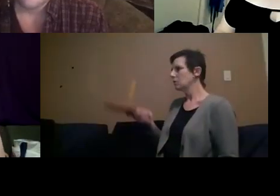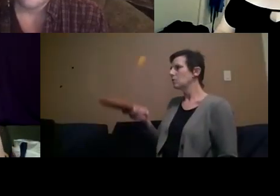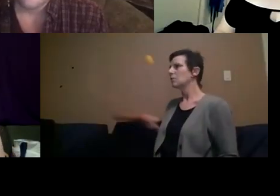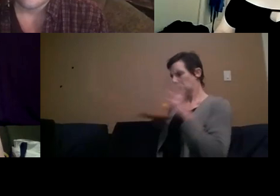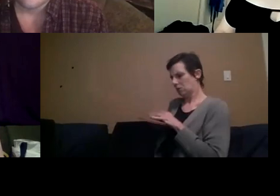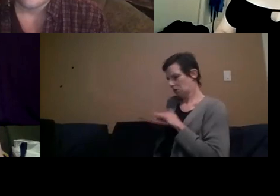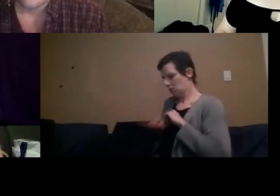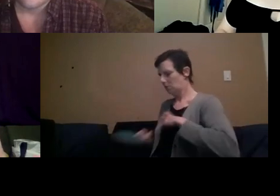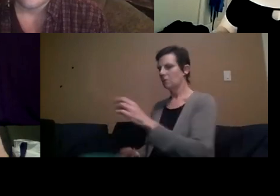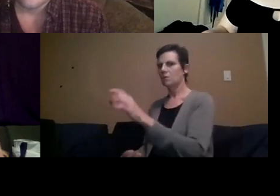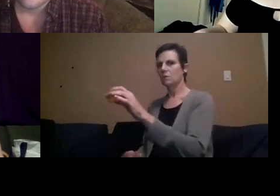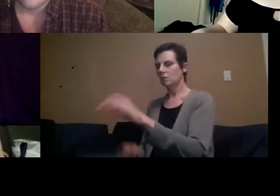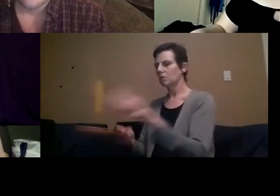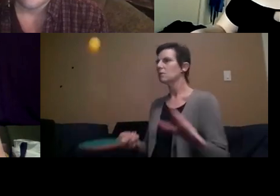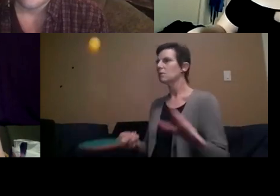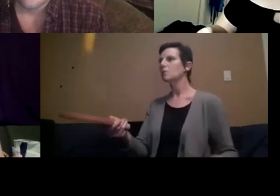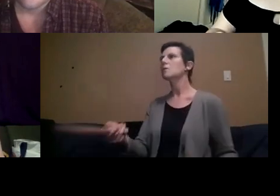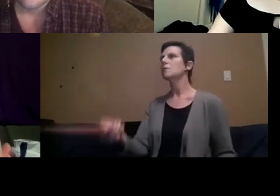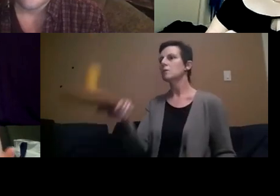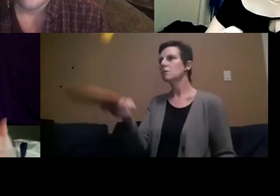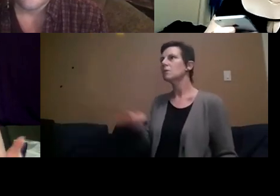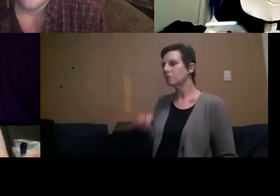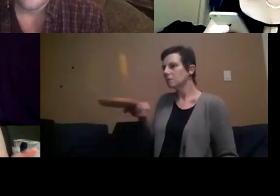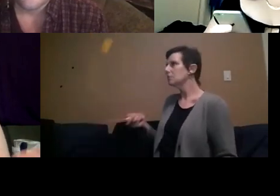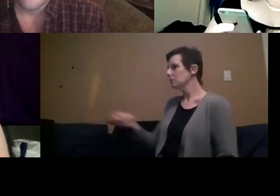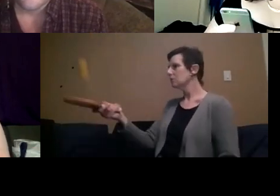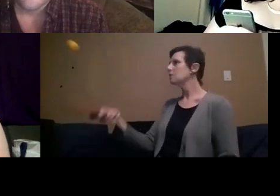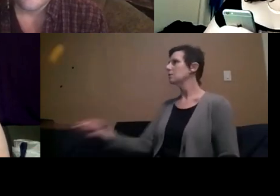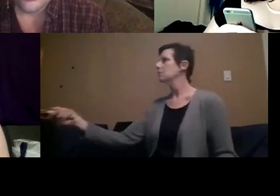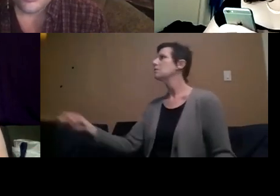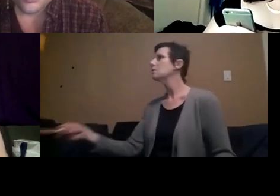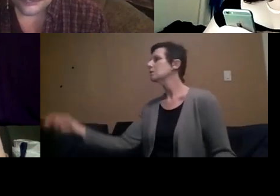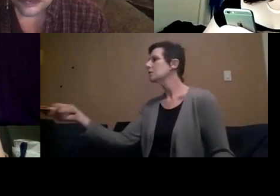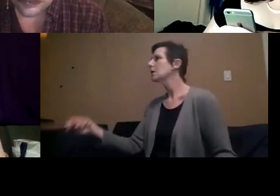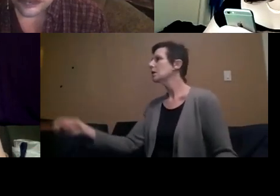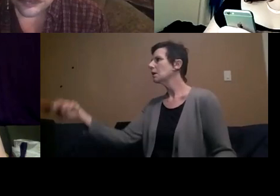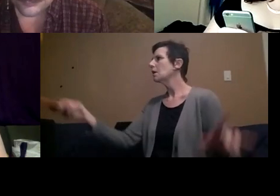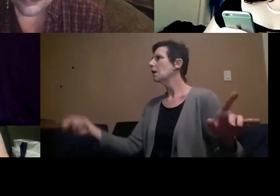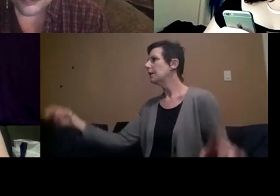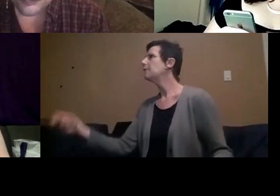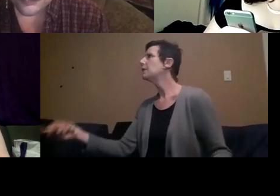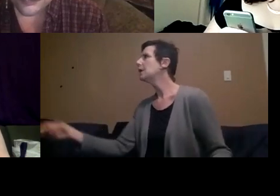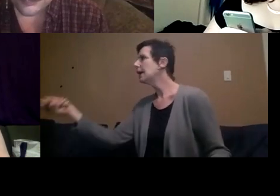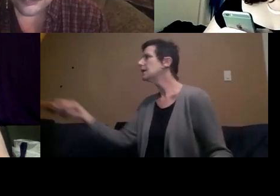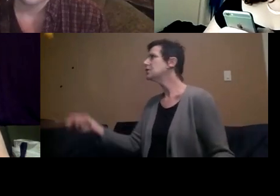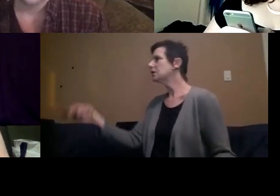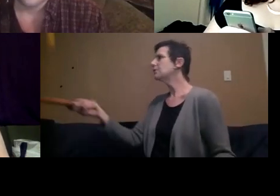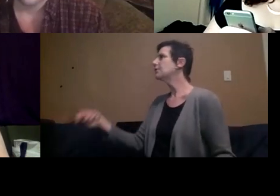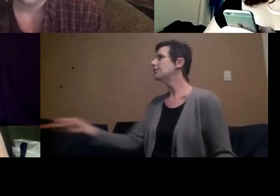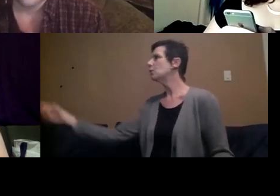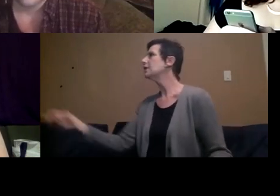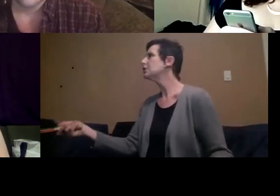sharing the Facebook post, but it only works if everyone comments and shares. I may be